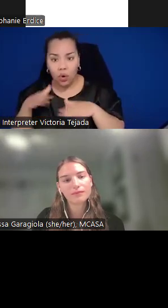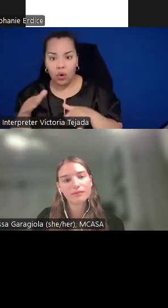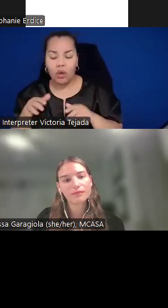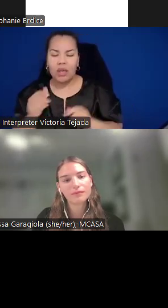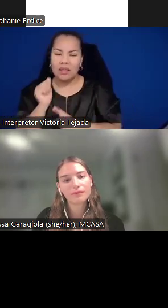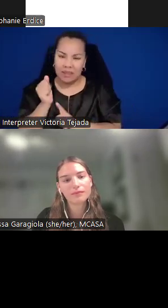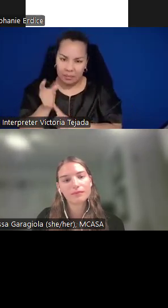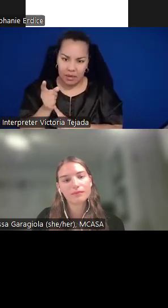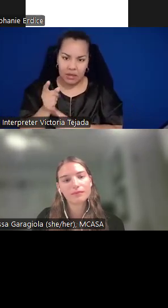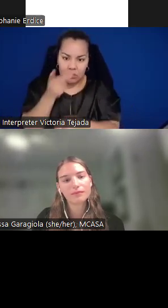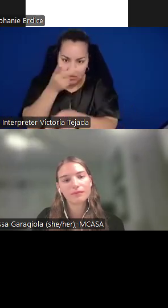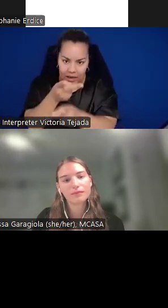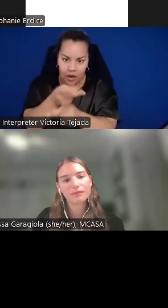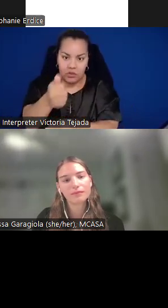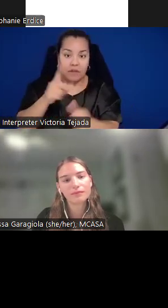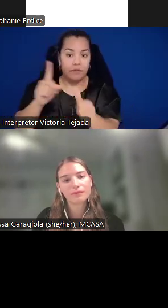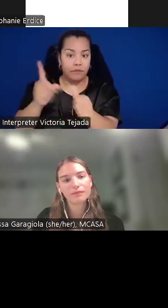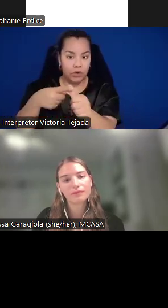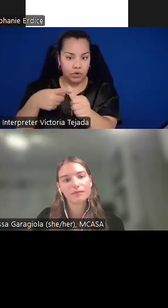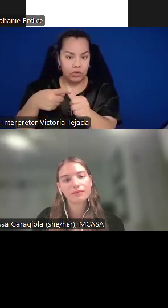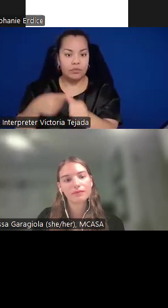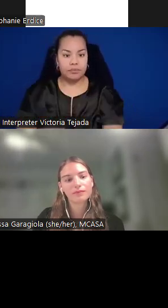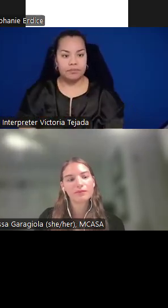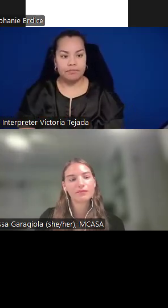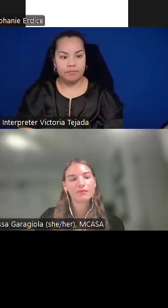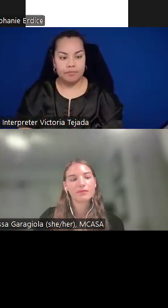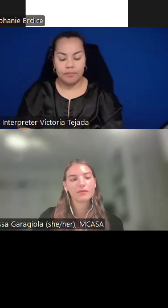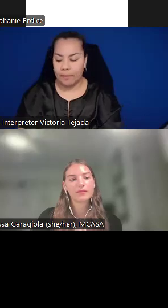you first. Take 10.